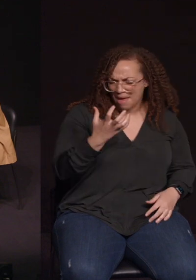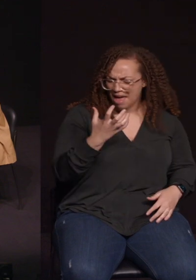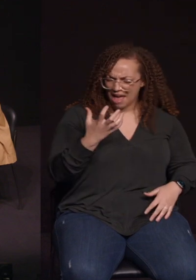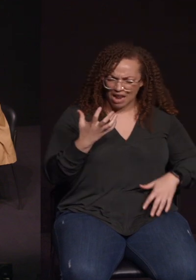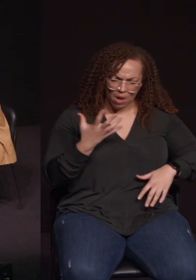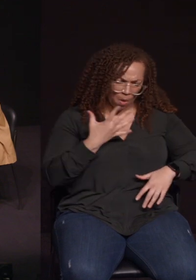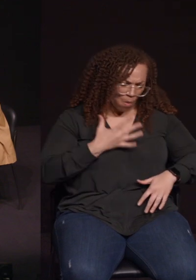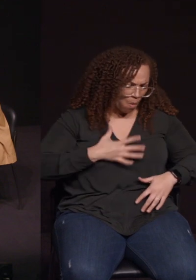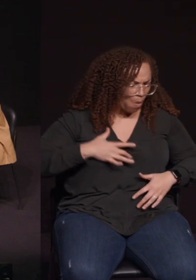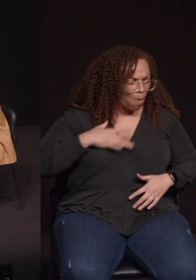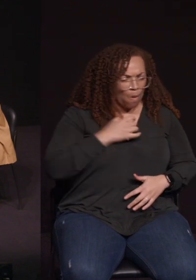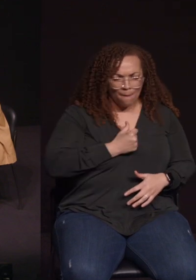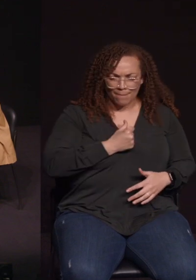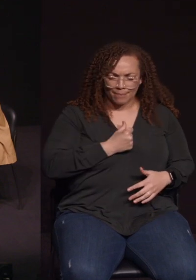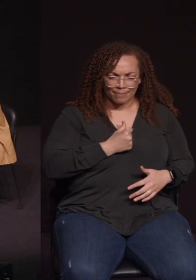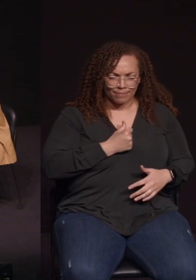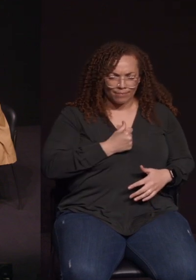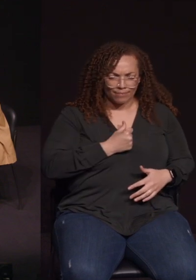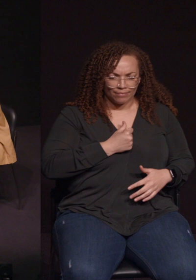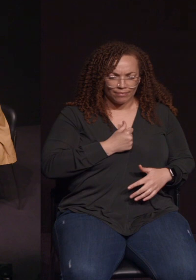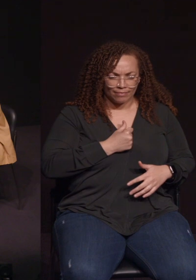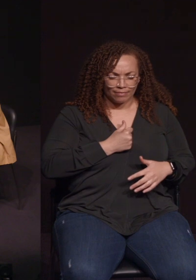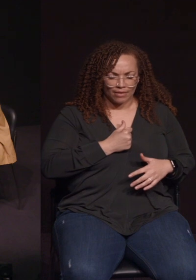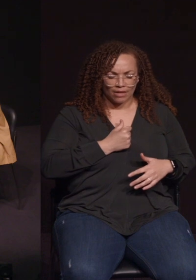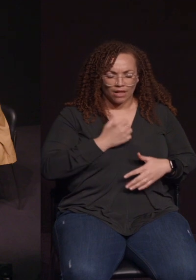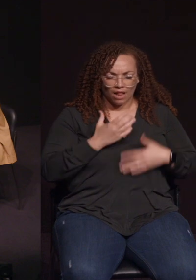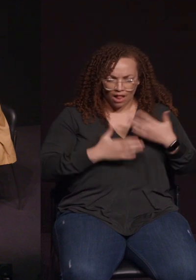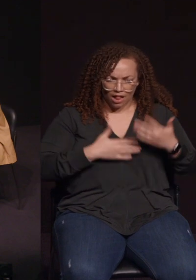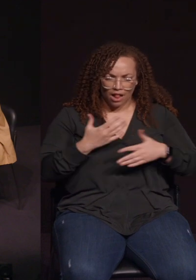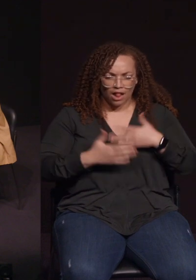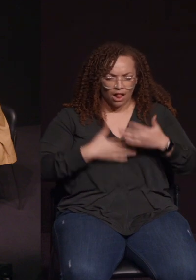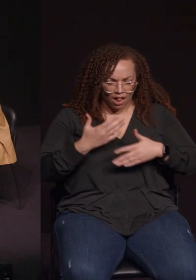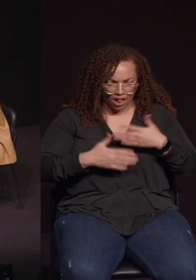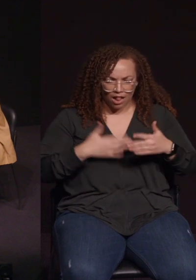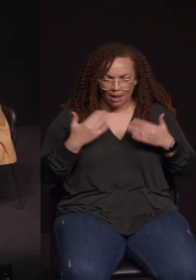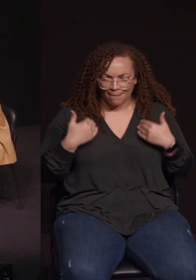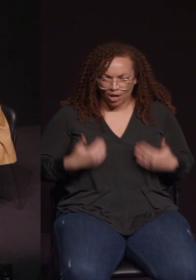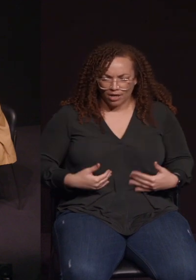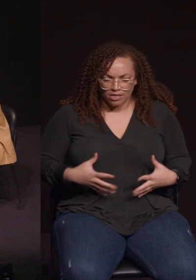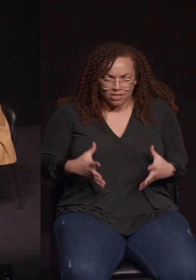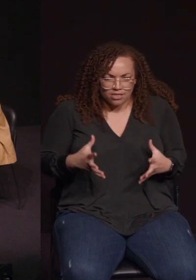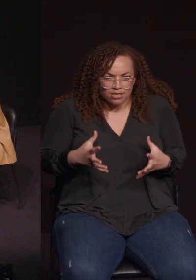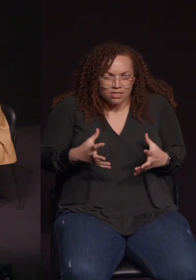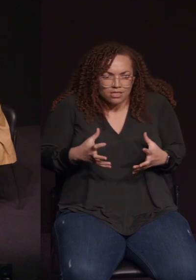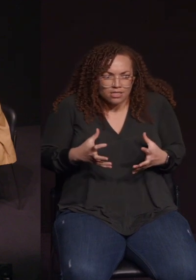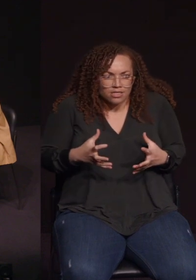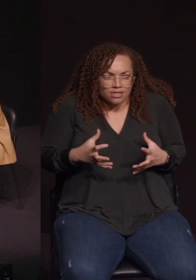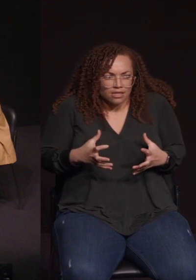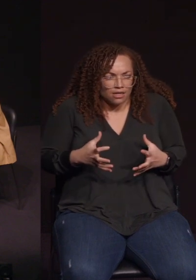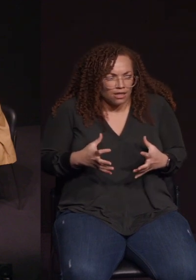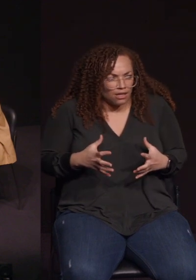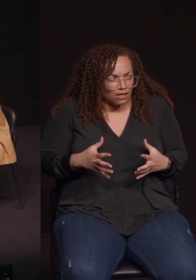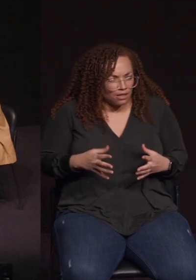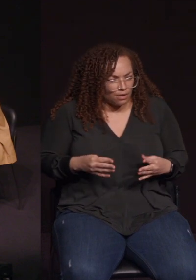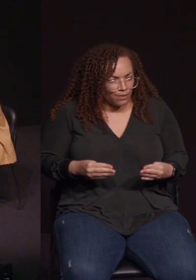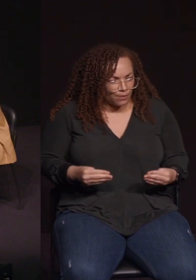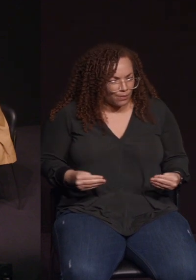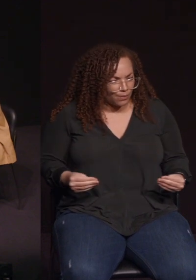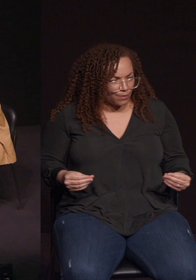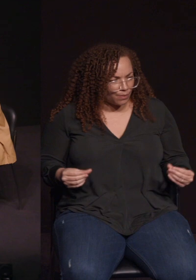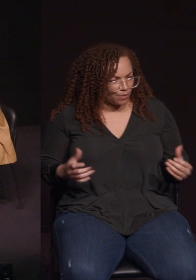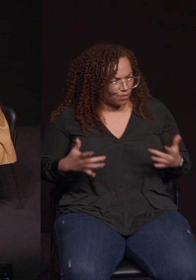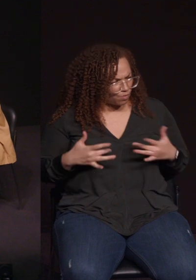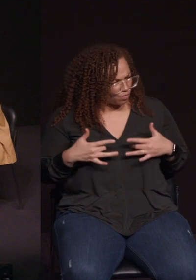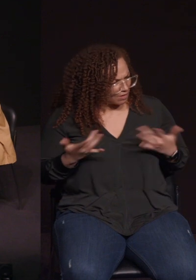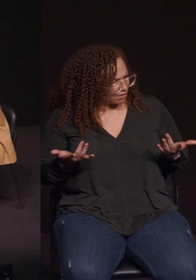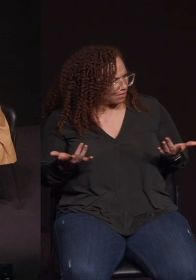long time. What is this? Because it was so round up, like, hold on, what's this? So I started feeling pain in my